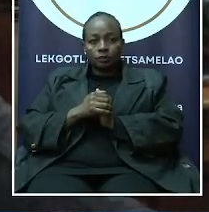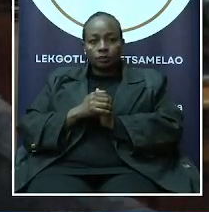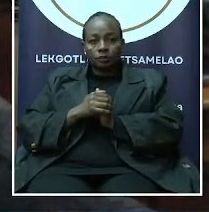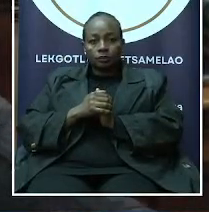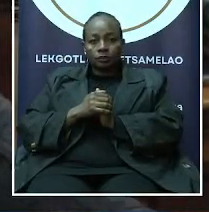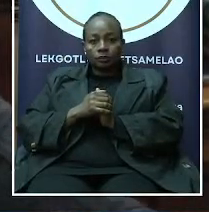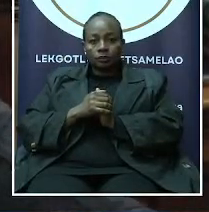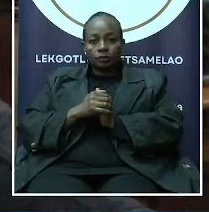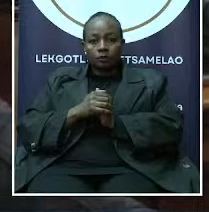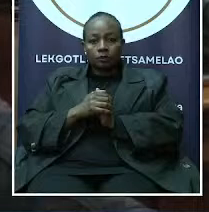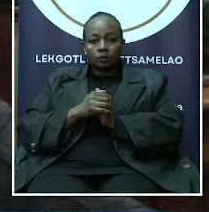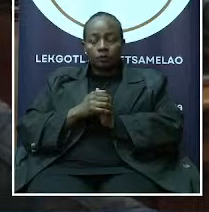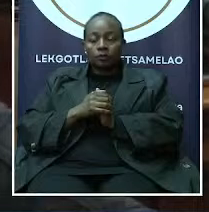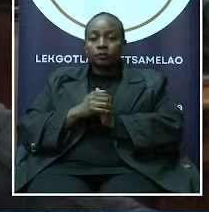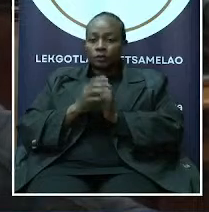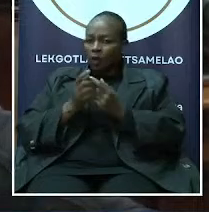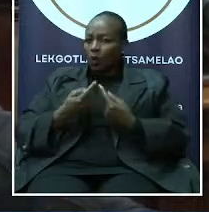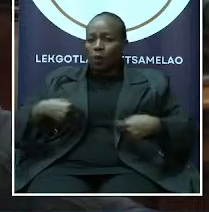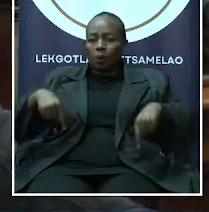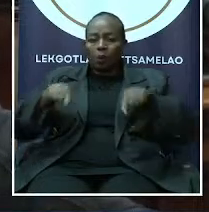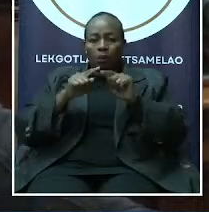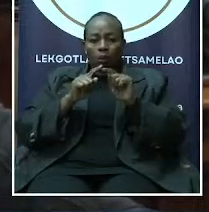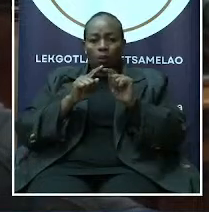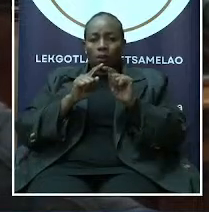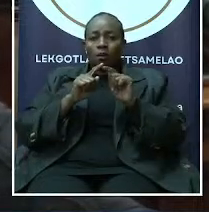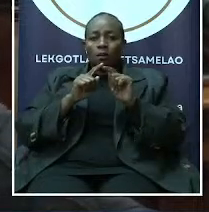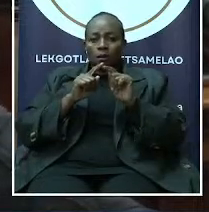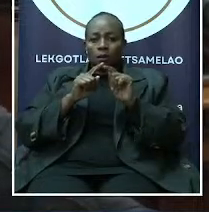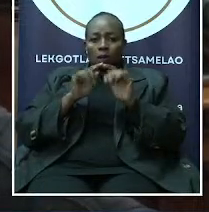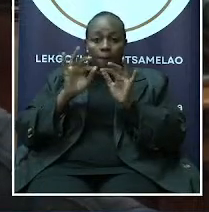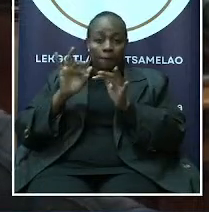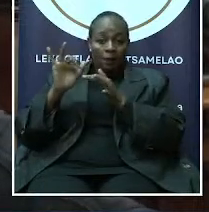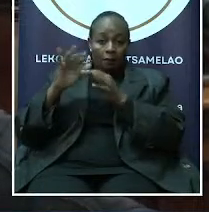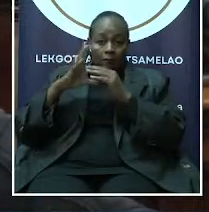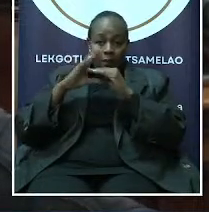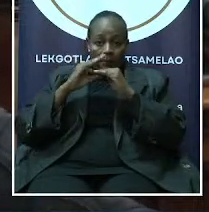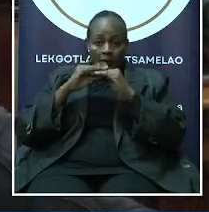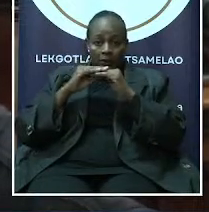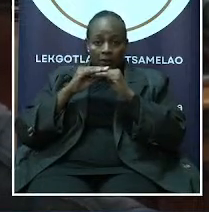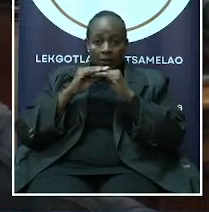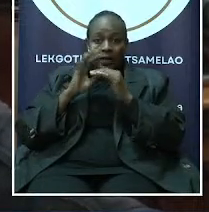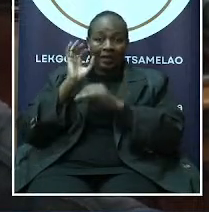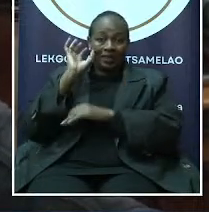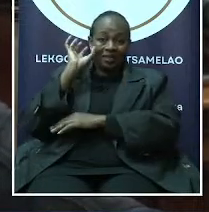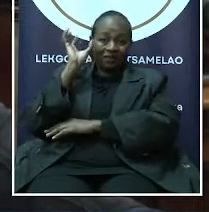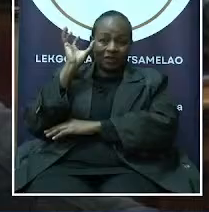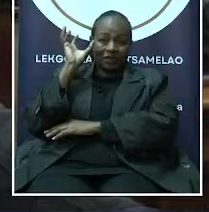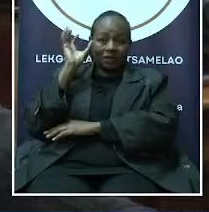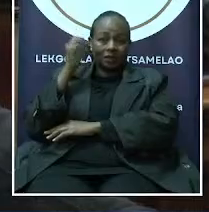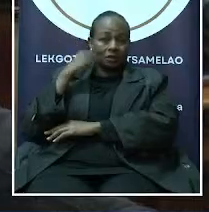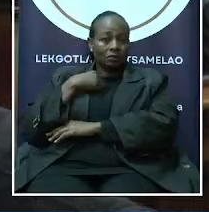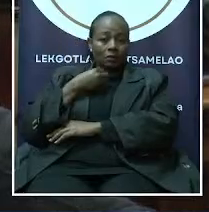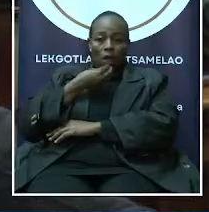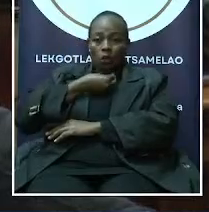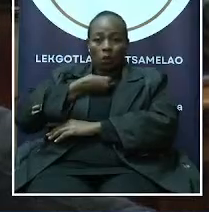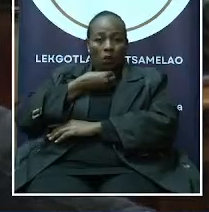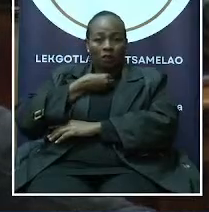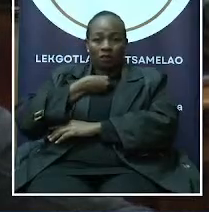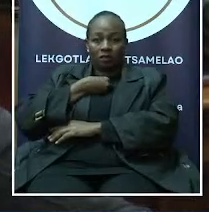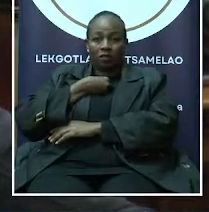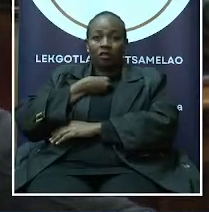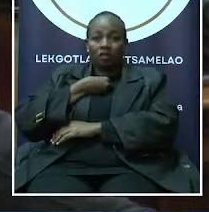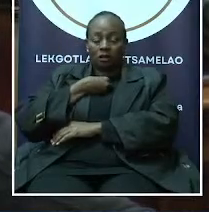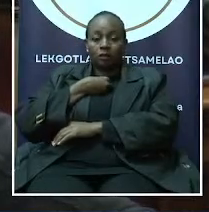Collective and colleagues, in the Free State, the youth is seen to be taken